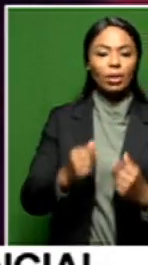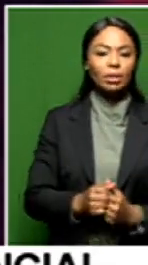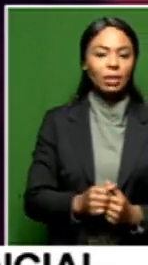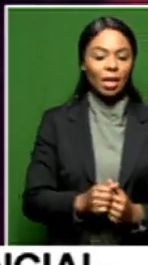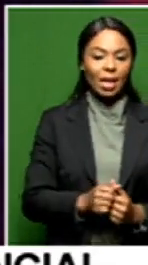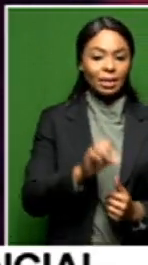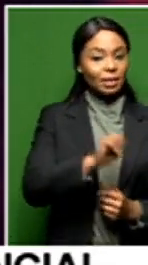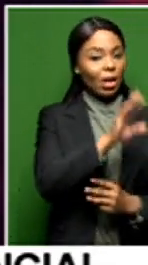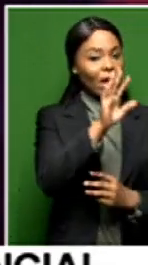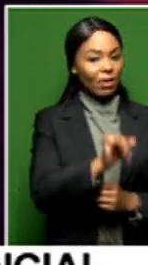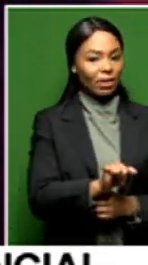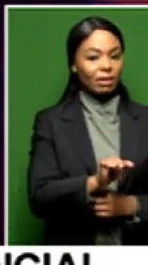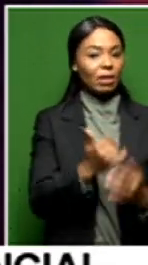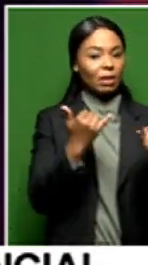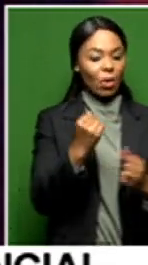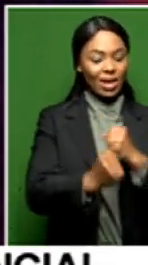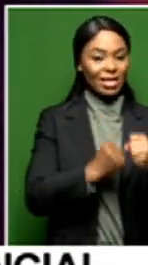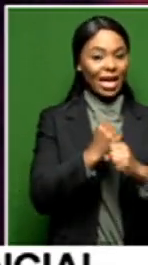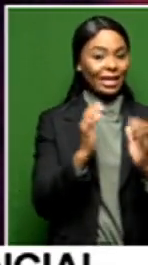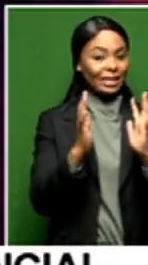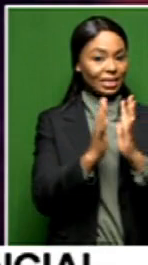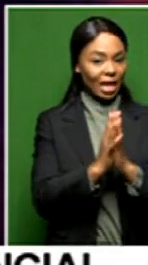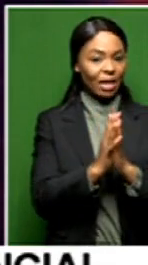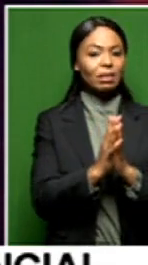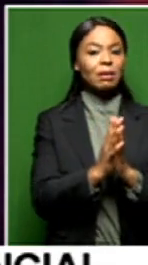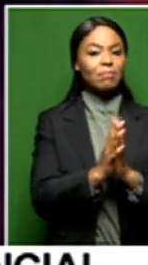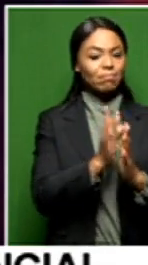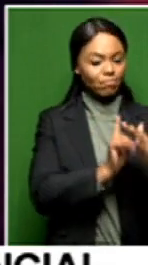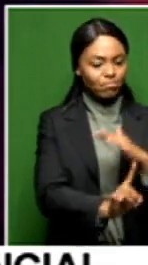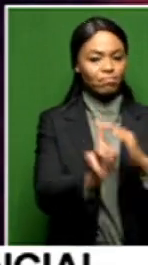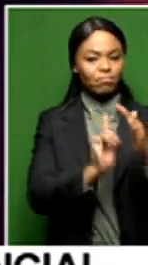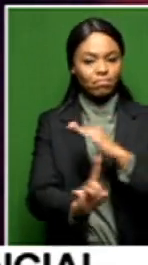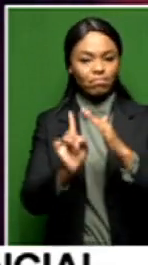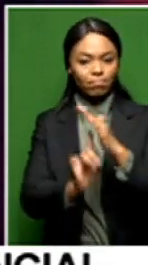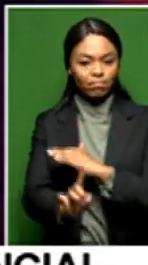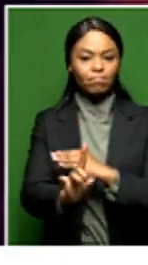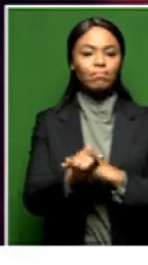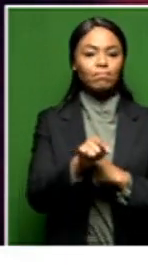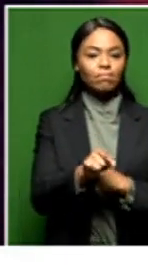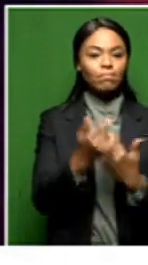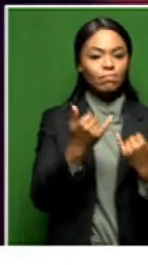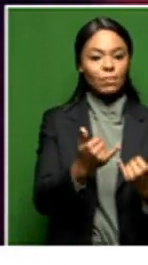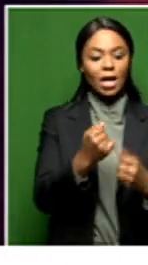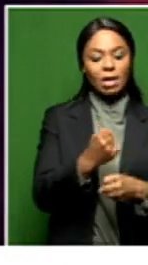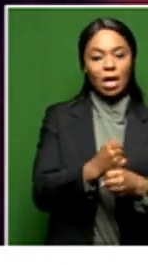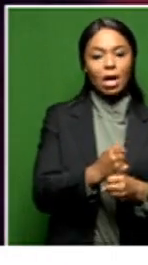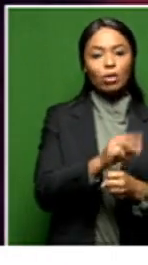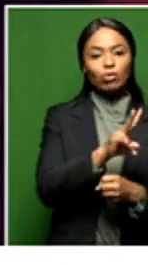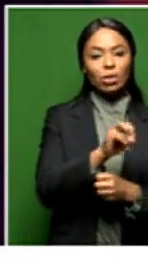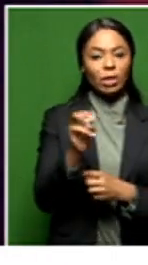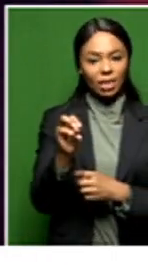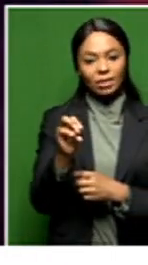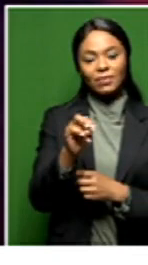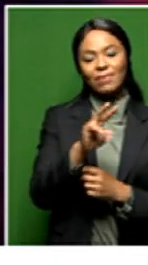with South Africans because for 10 years we've been going into your household, and this particular year we went to 2,500